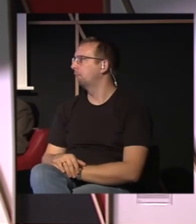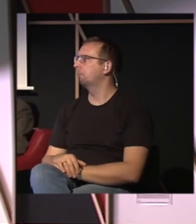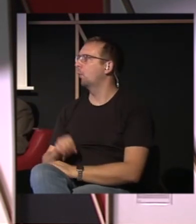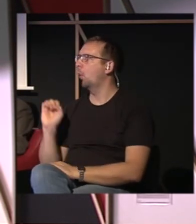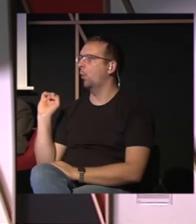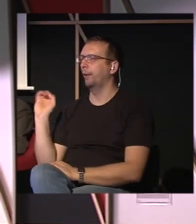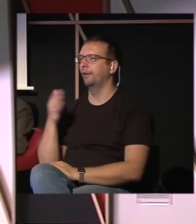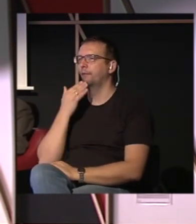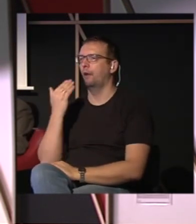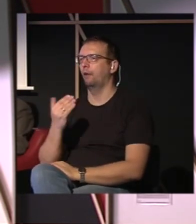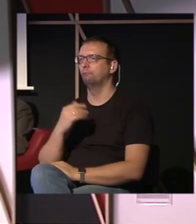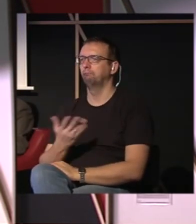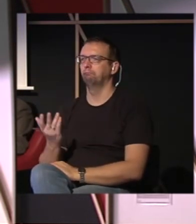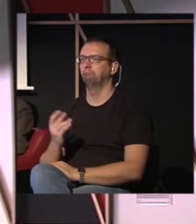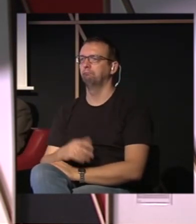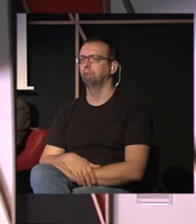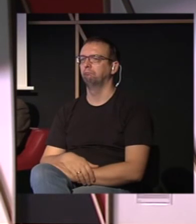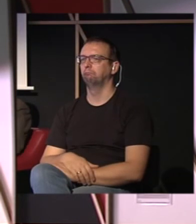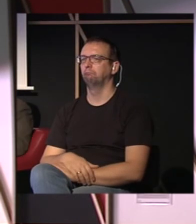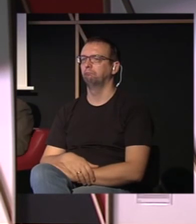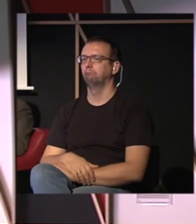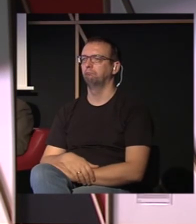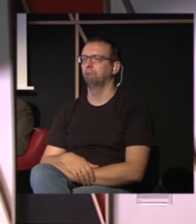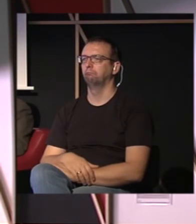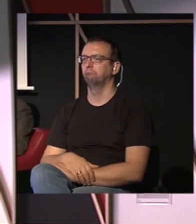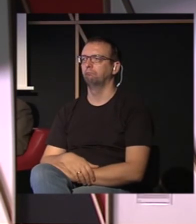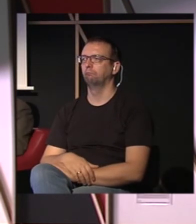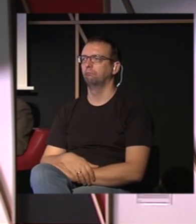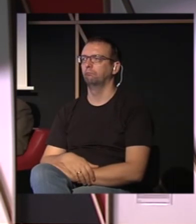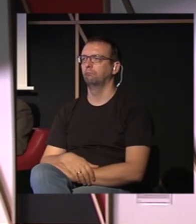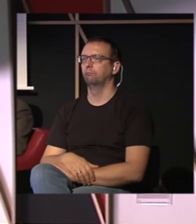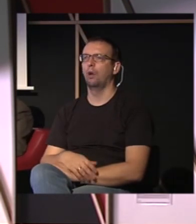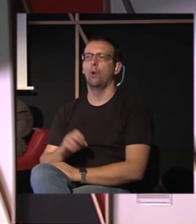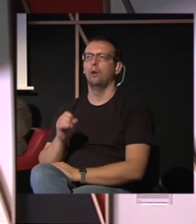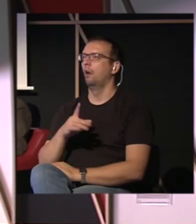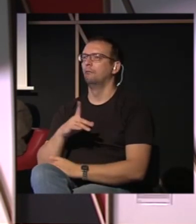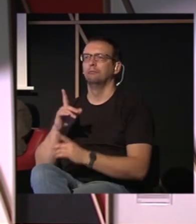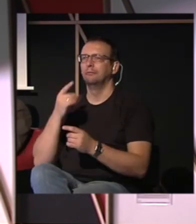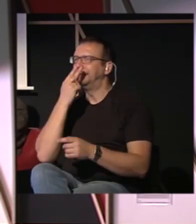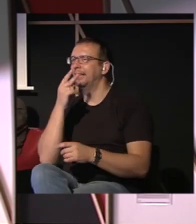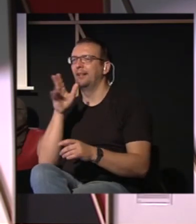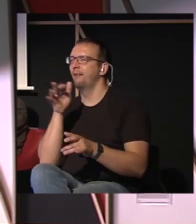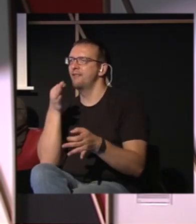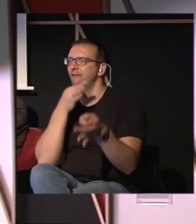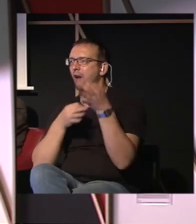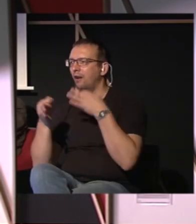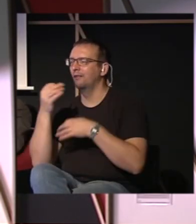No? I think maybe everyone's hungry. In which case, thank you again to everyone on stage. It's been really interesting to talk to you.